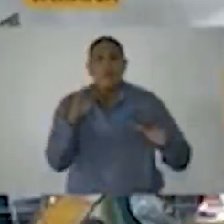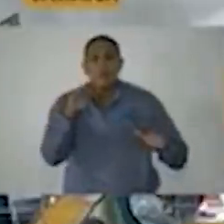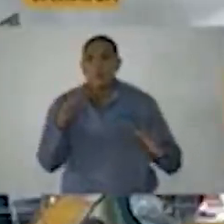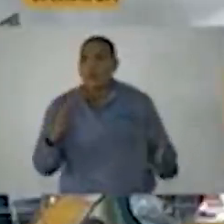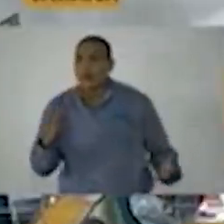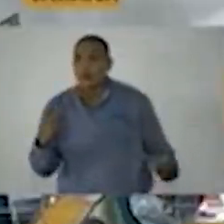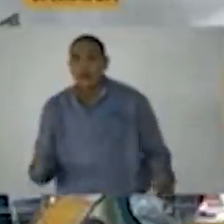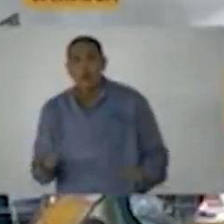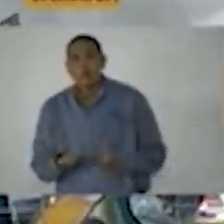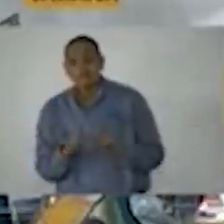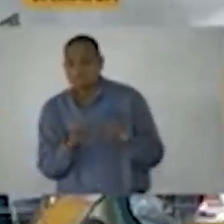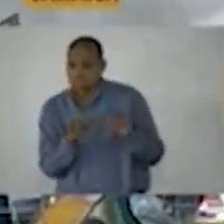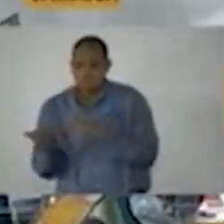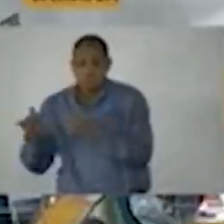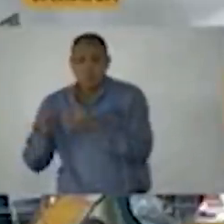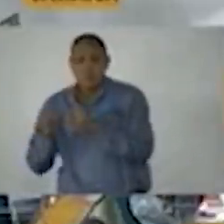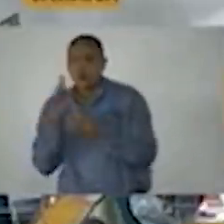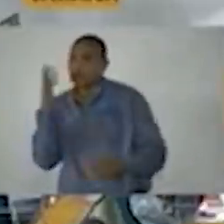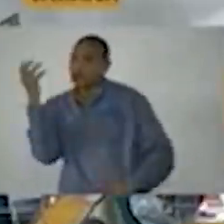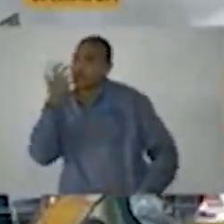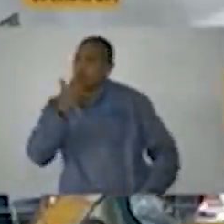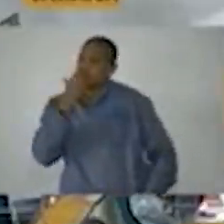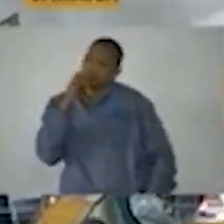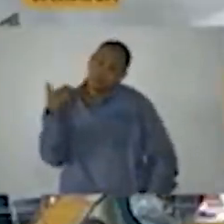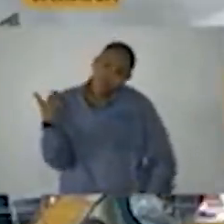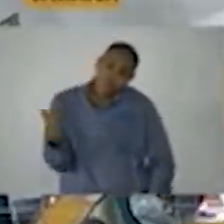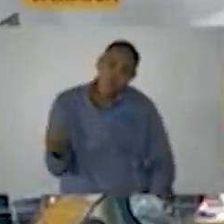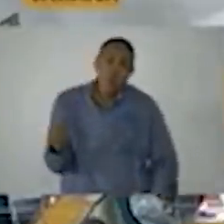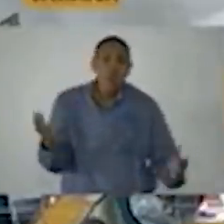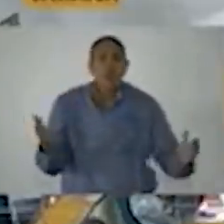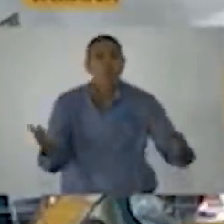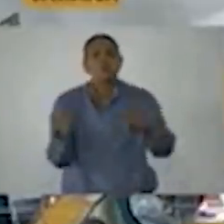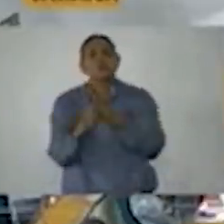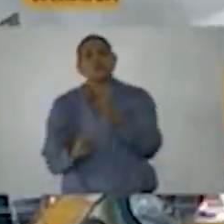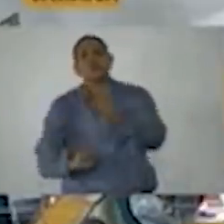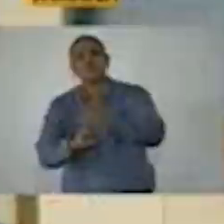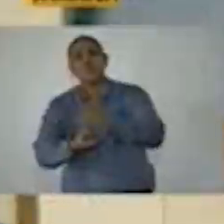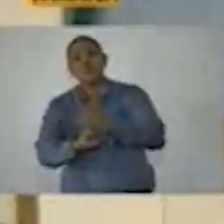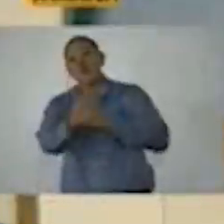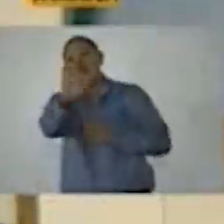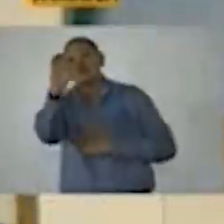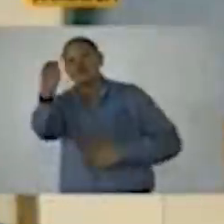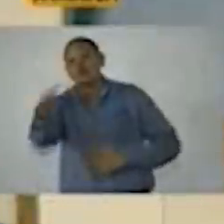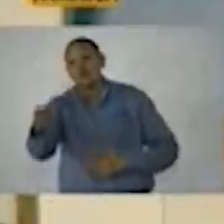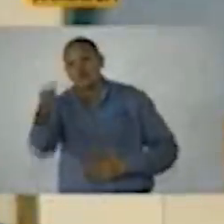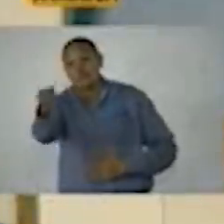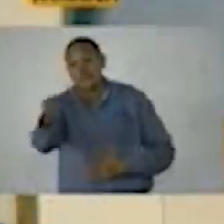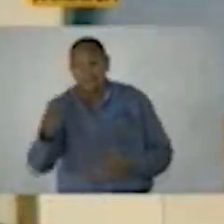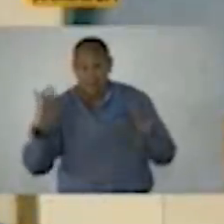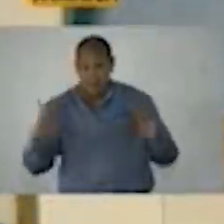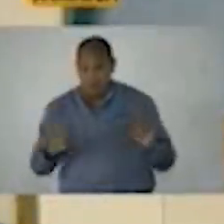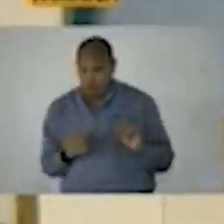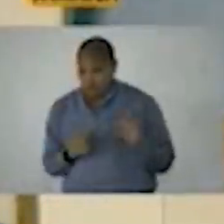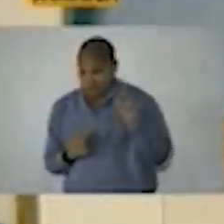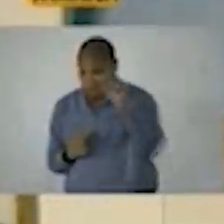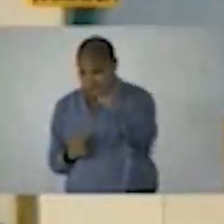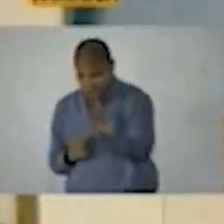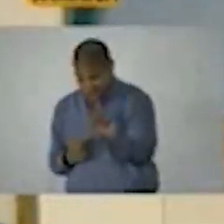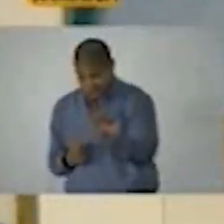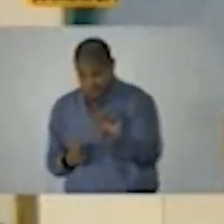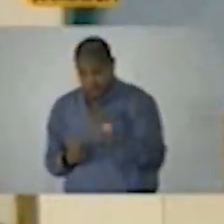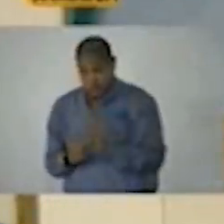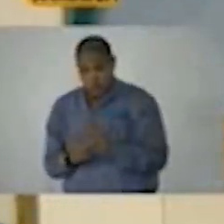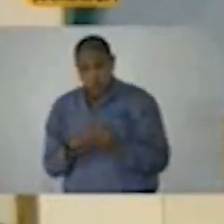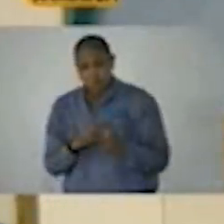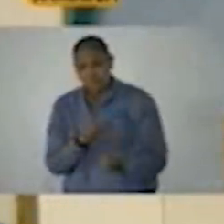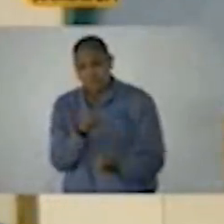in conjunction with the incredibly strong encouragement and support to put forward a candidate, and specifically